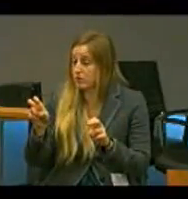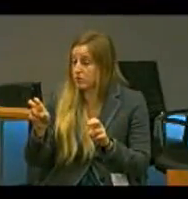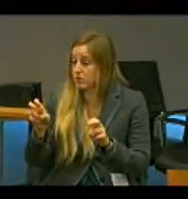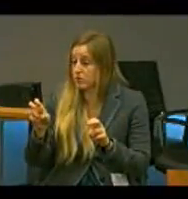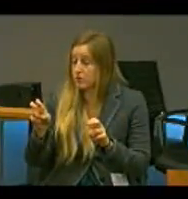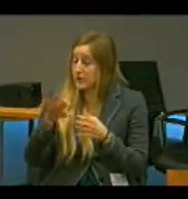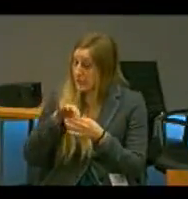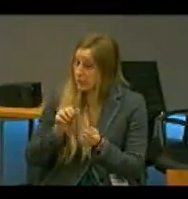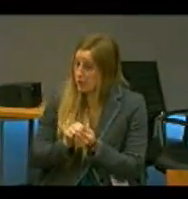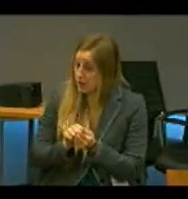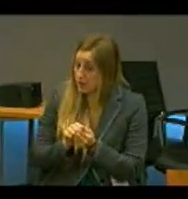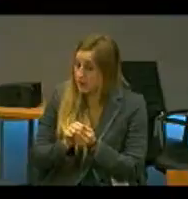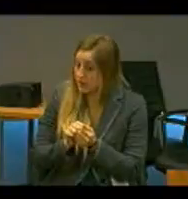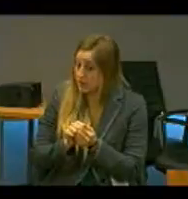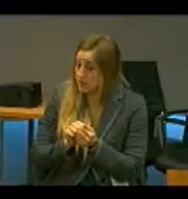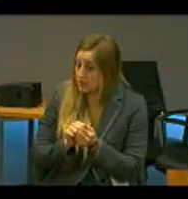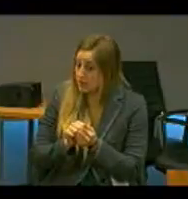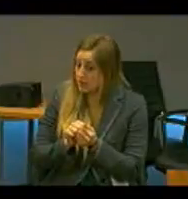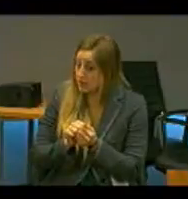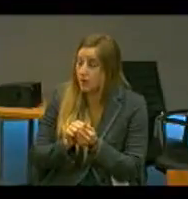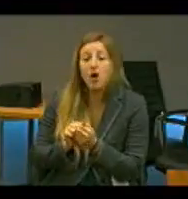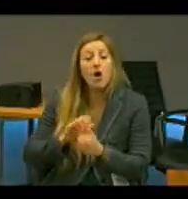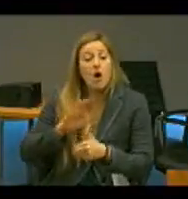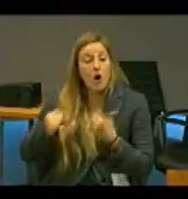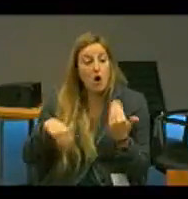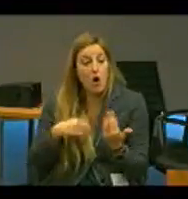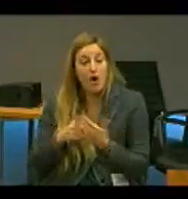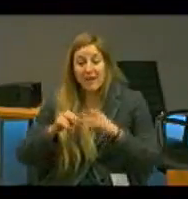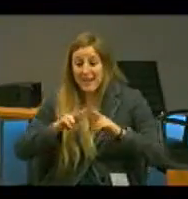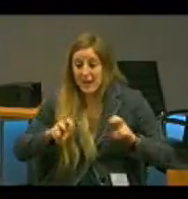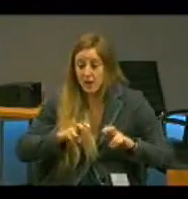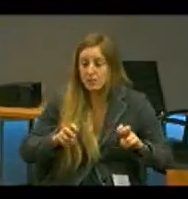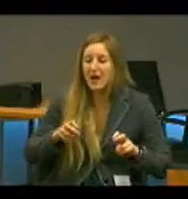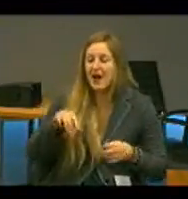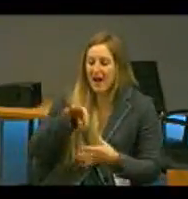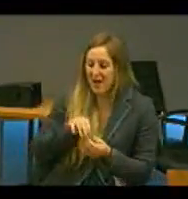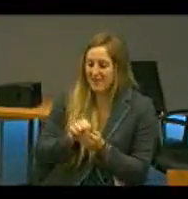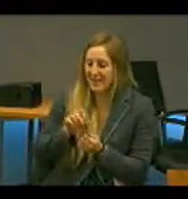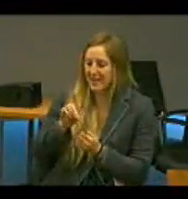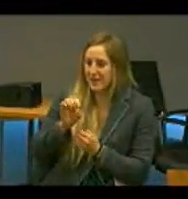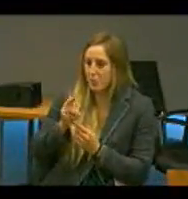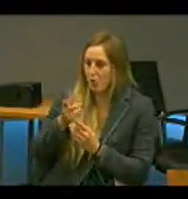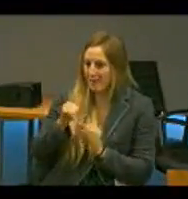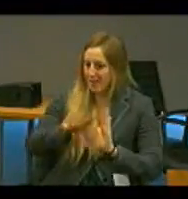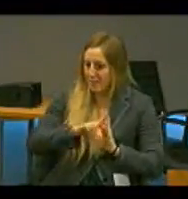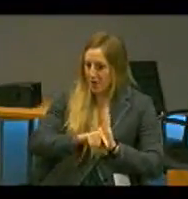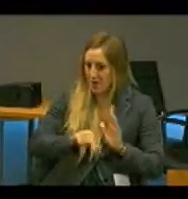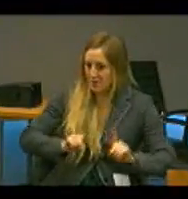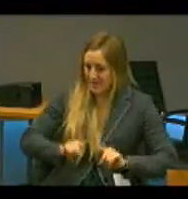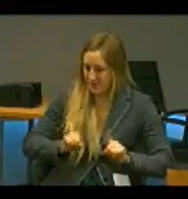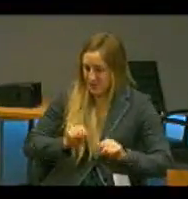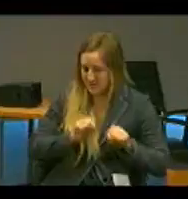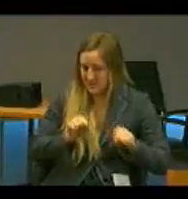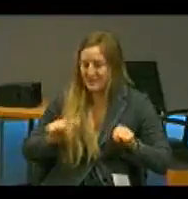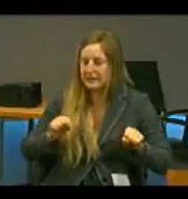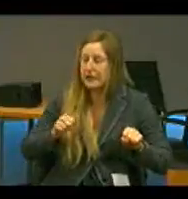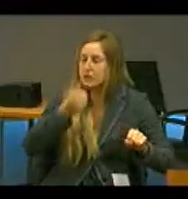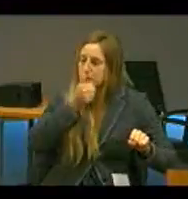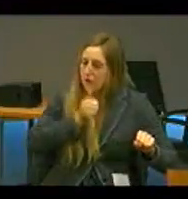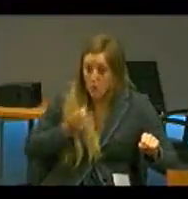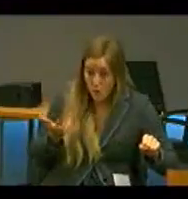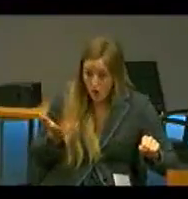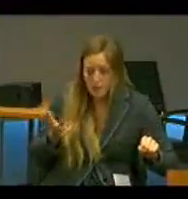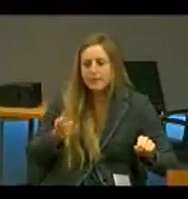that all analyses of demographic differences suffer fatally from the failure